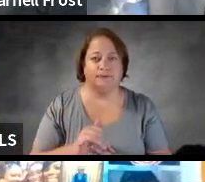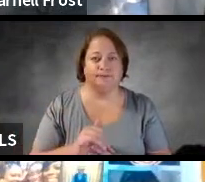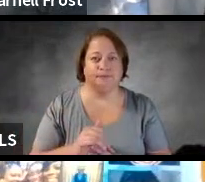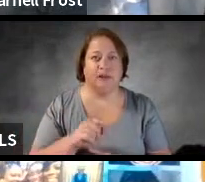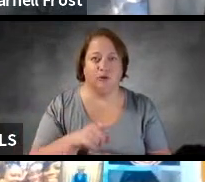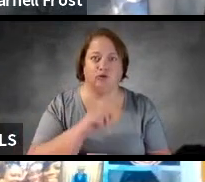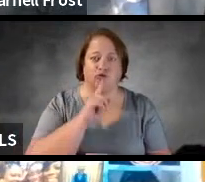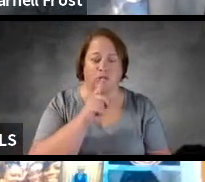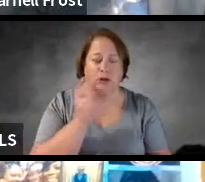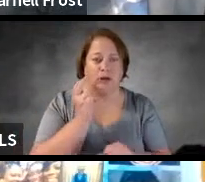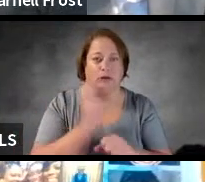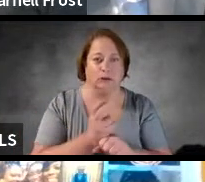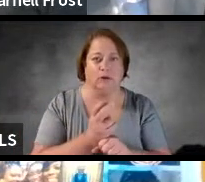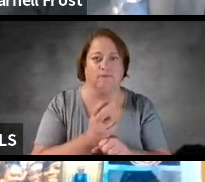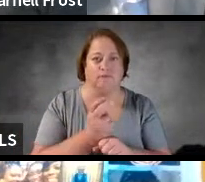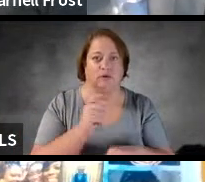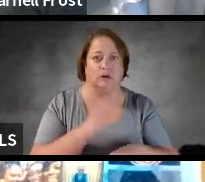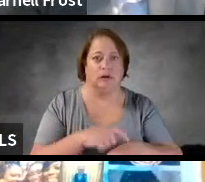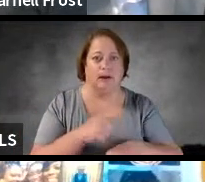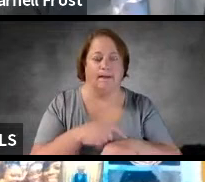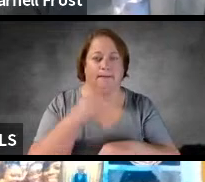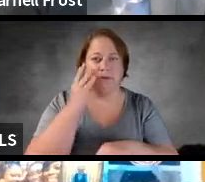these very difficult times.